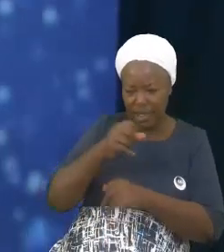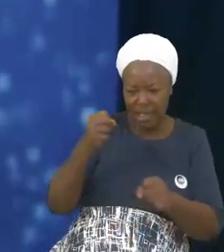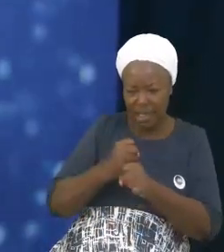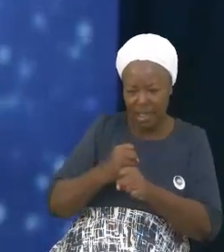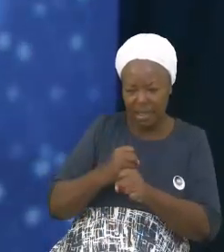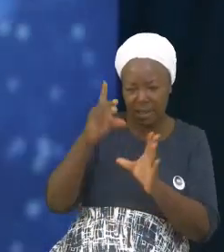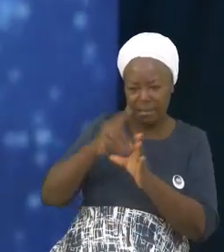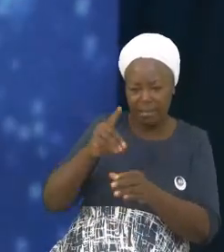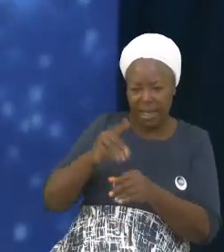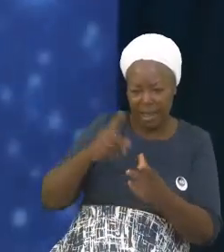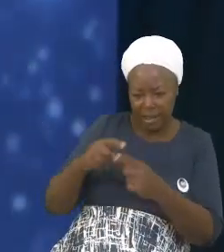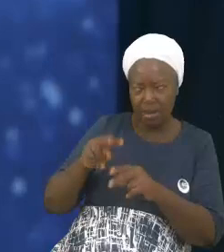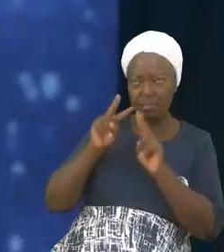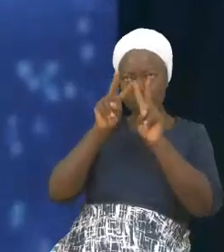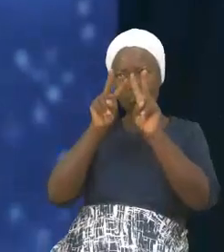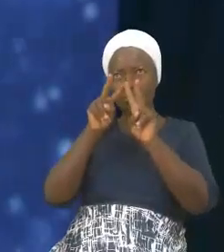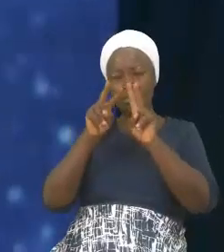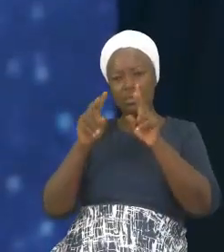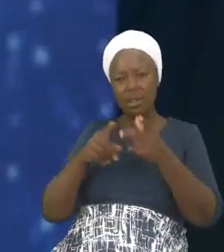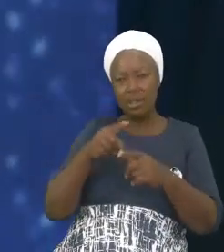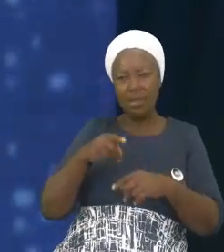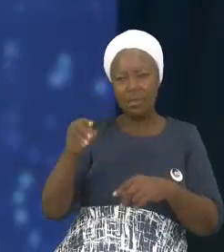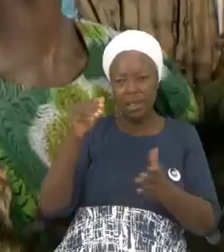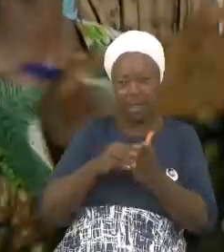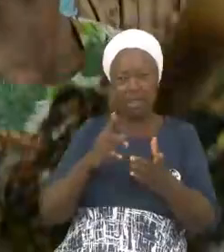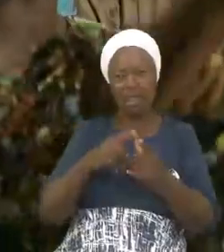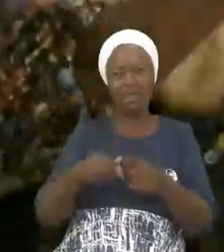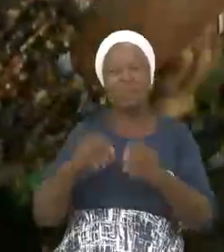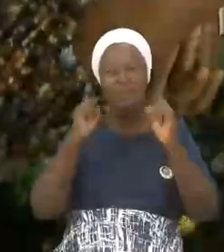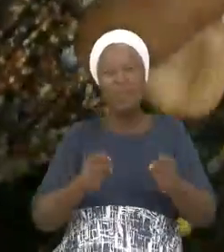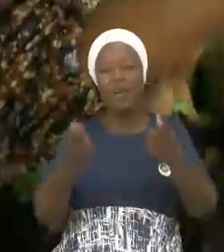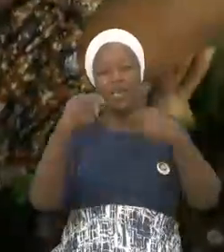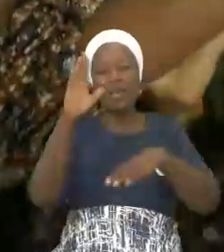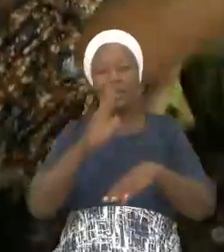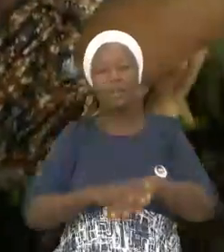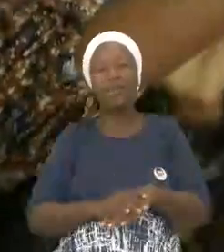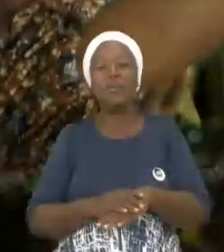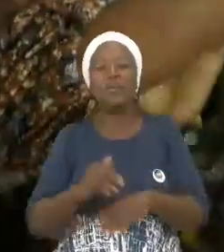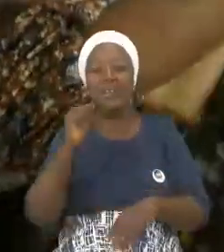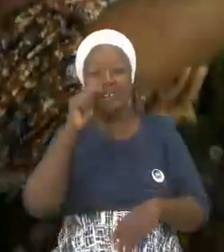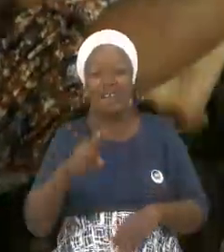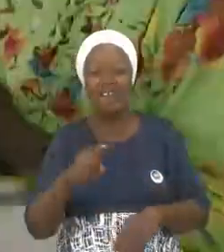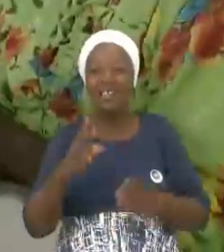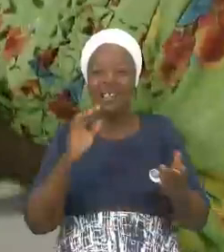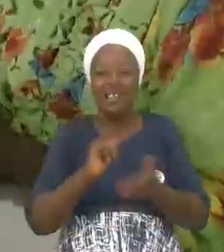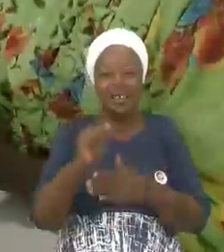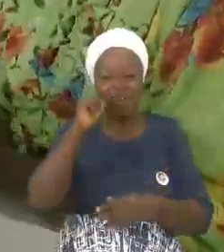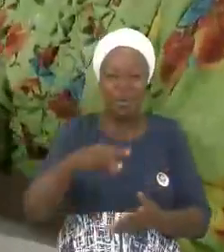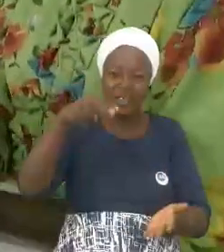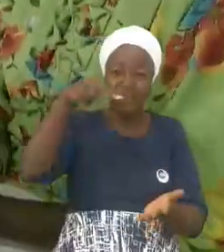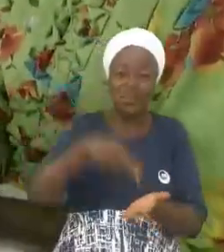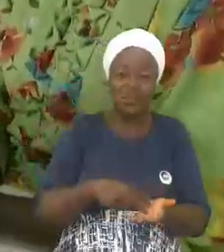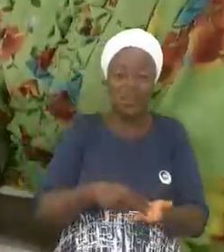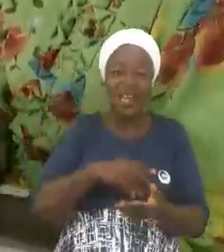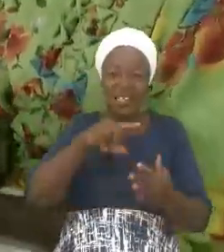she looked at them, power came unto her. She rose up, she began